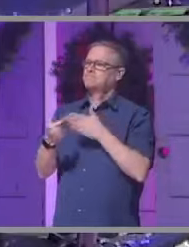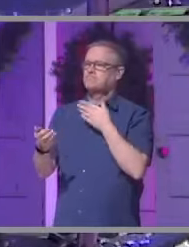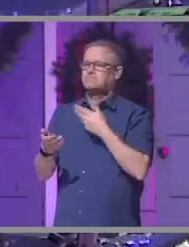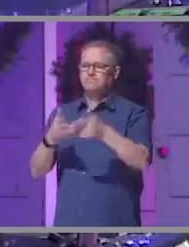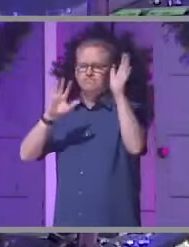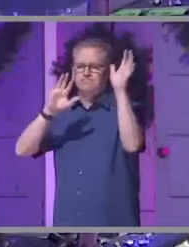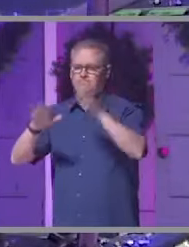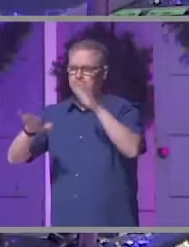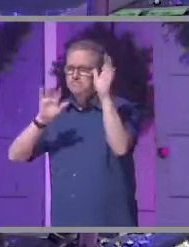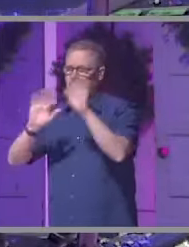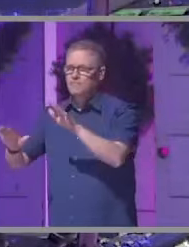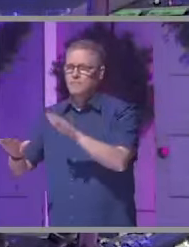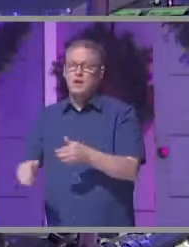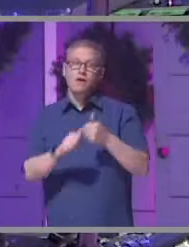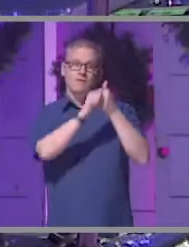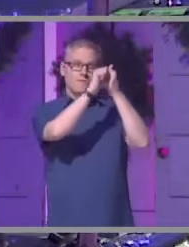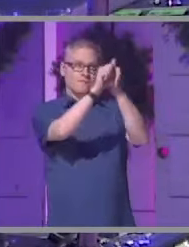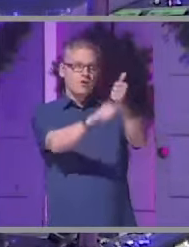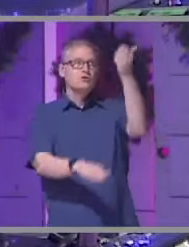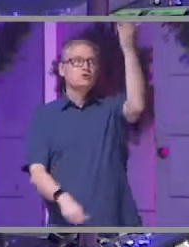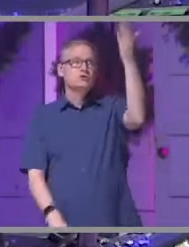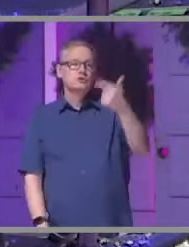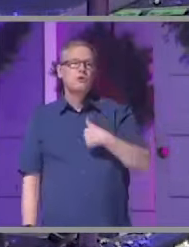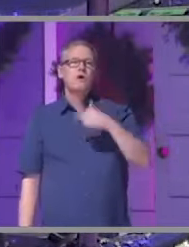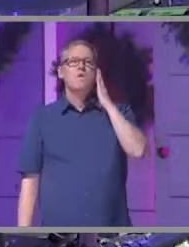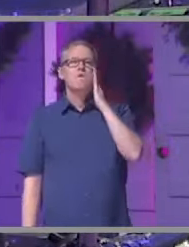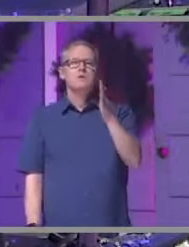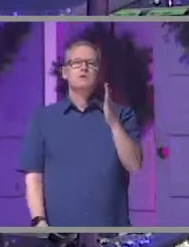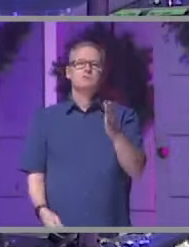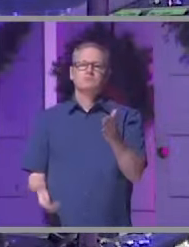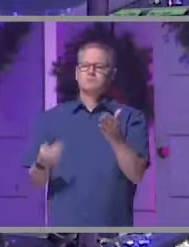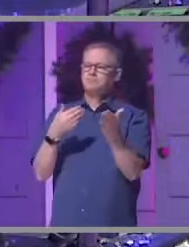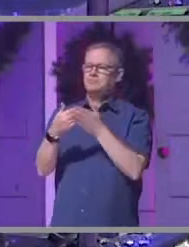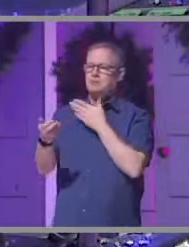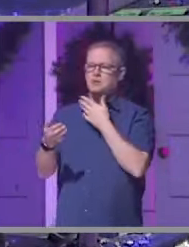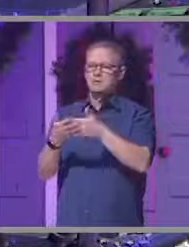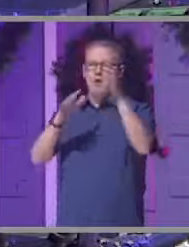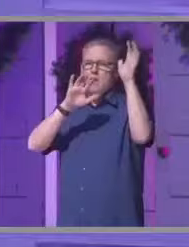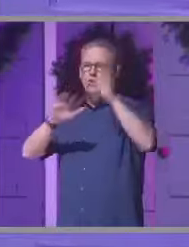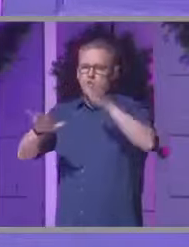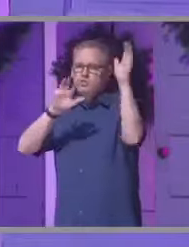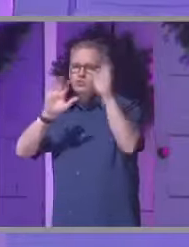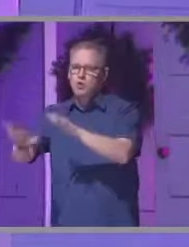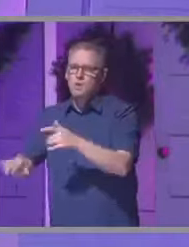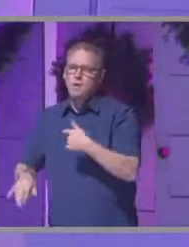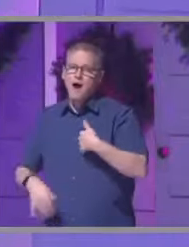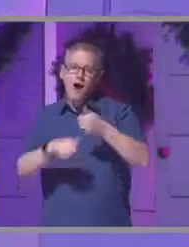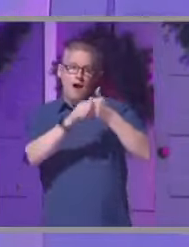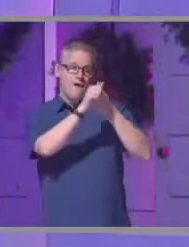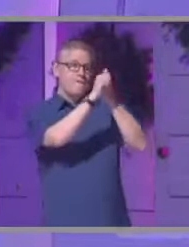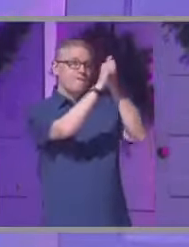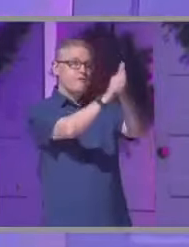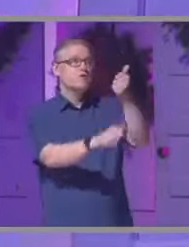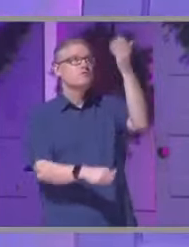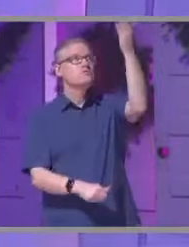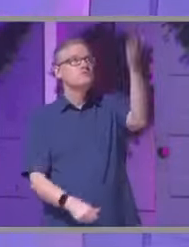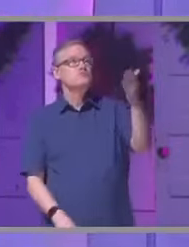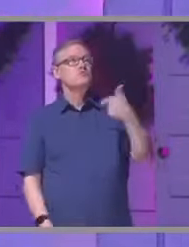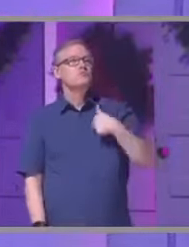storms I'll follow you, even in the storms I'll follow you.